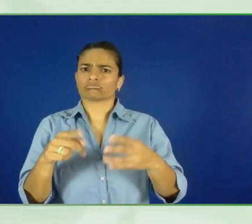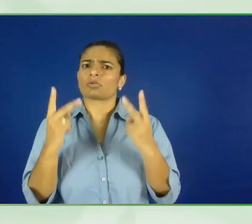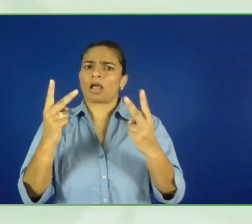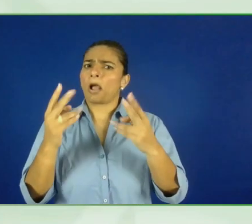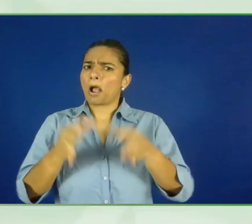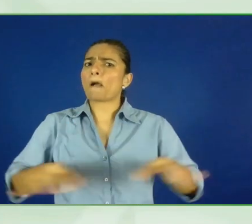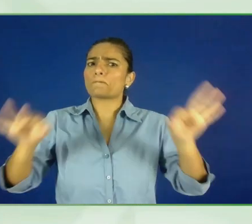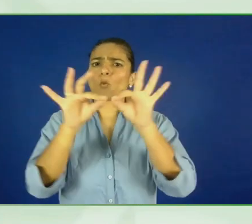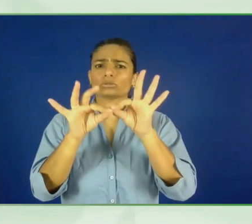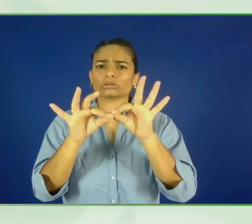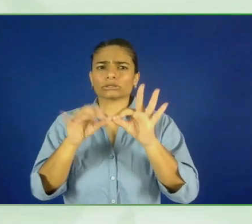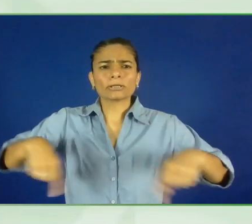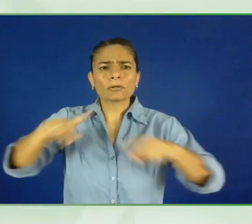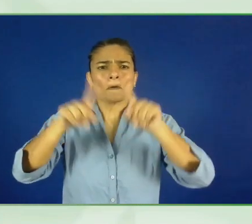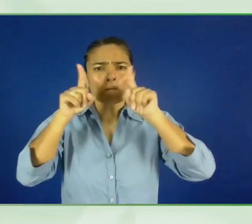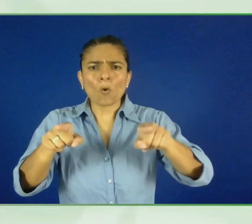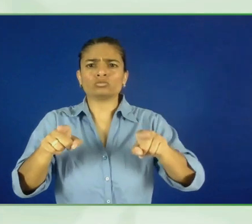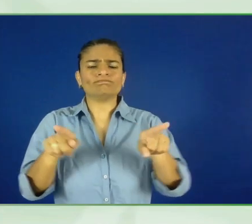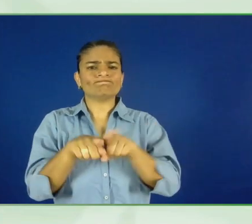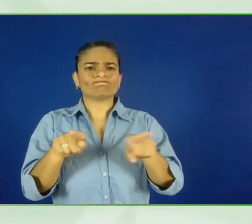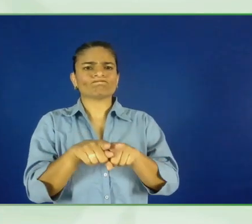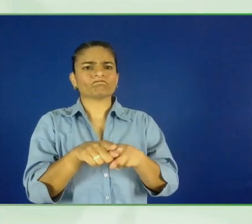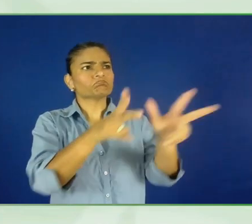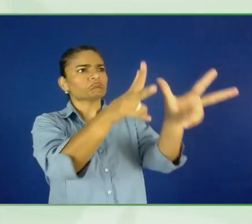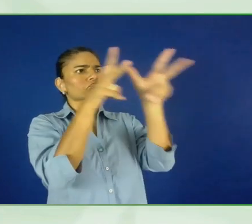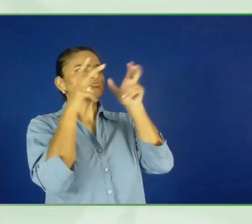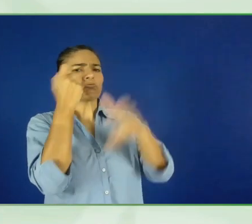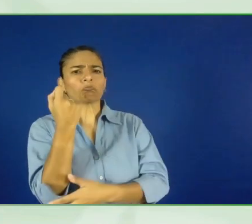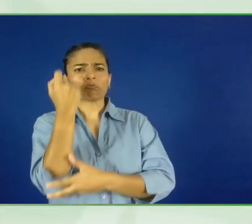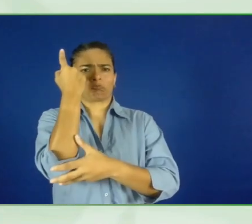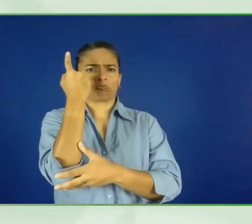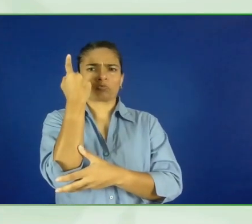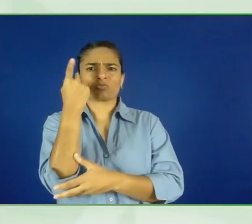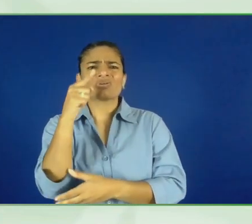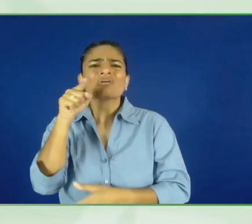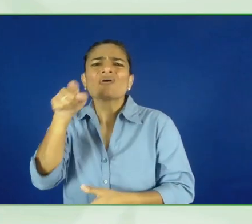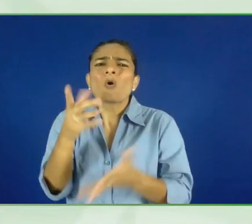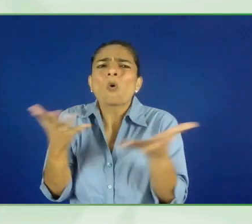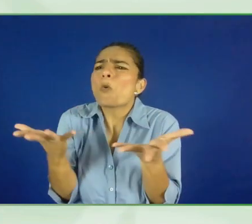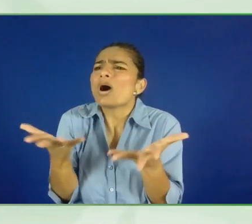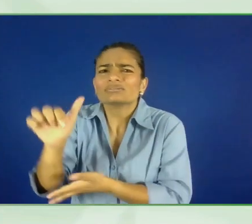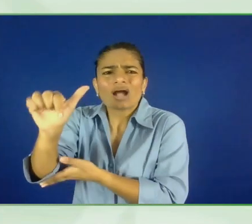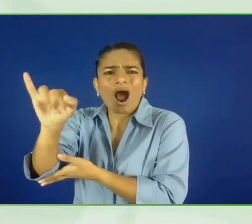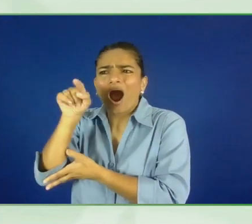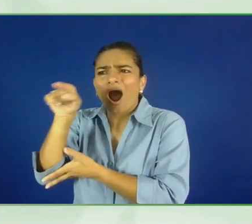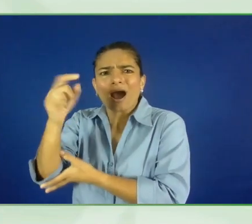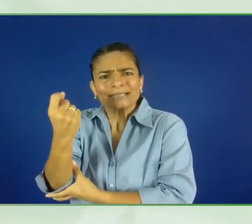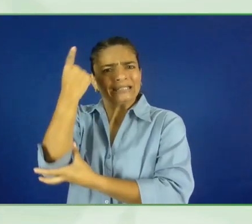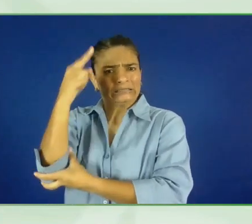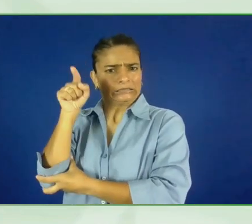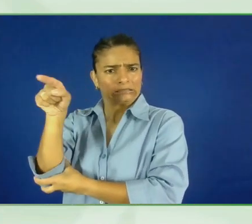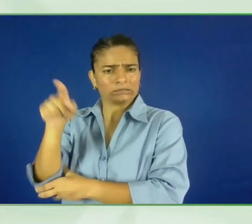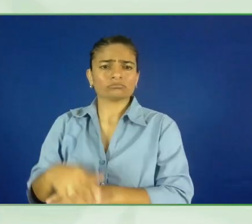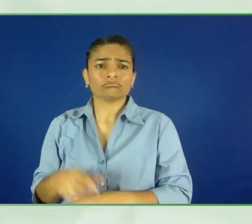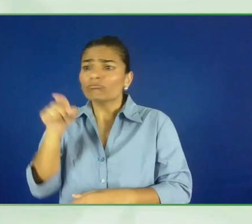most of you in the room here will have a basic understanding of what it is and also how it works. But what we want to bring into